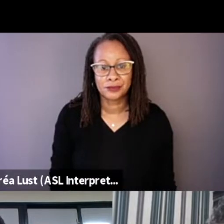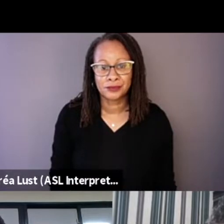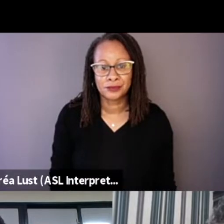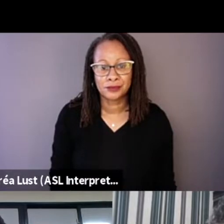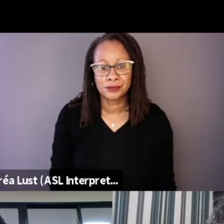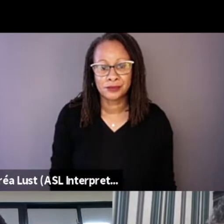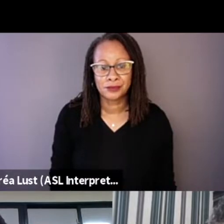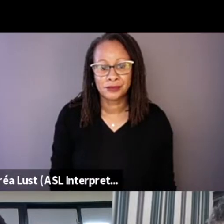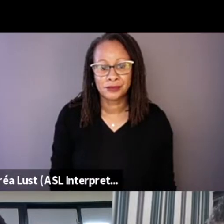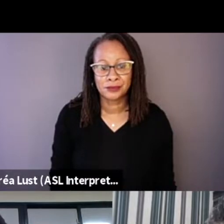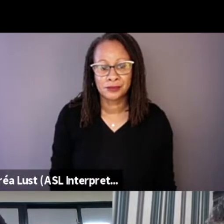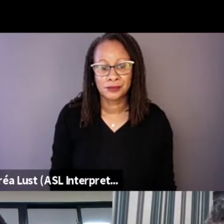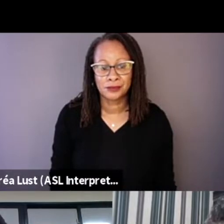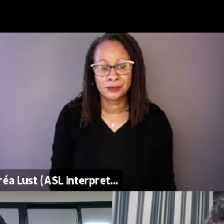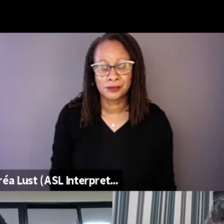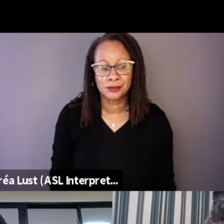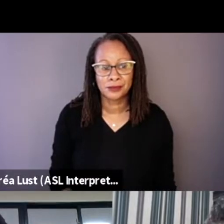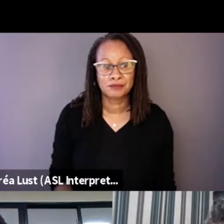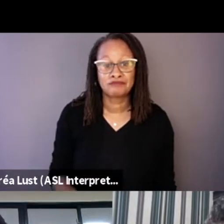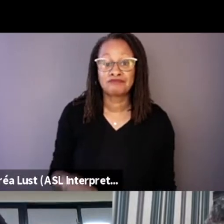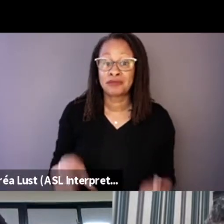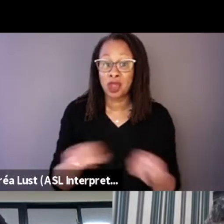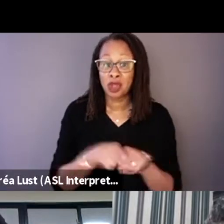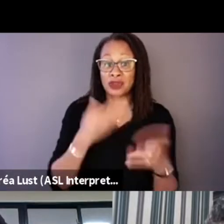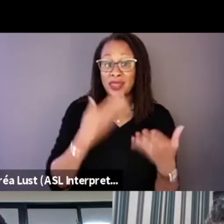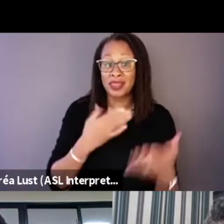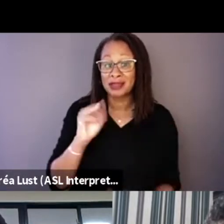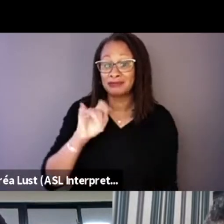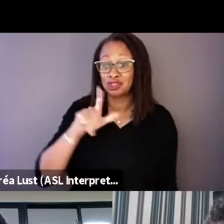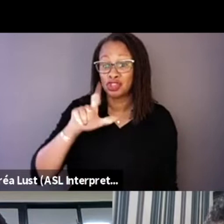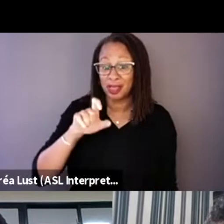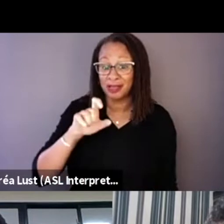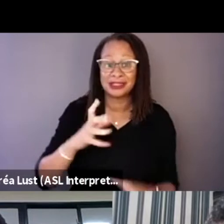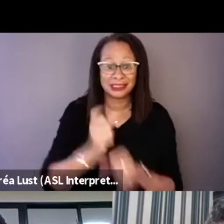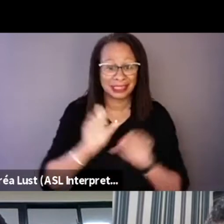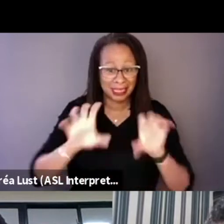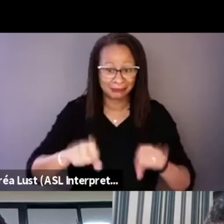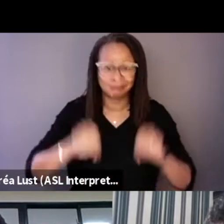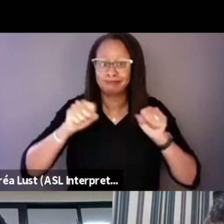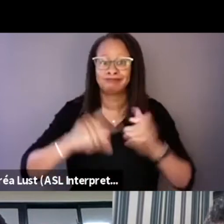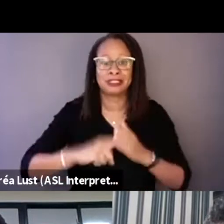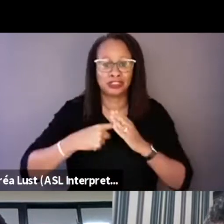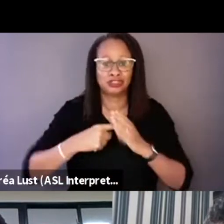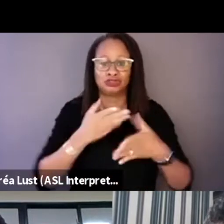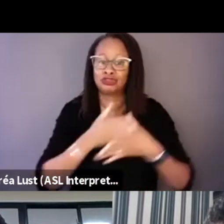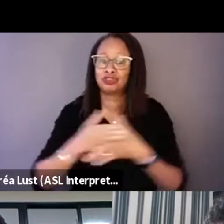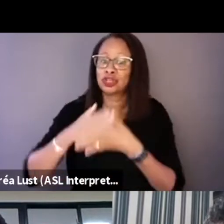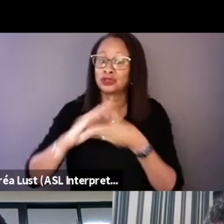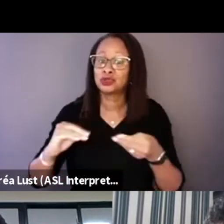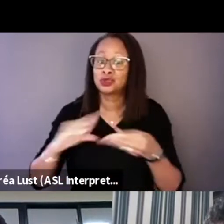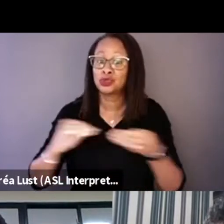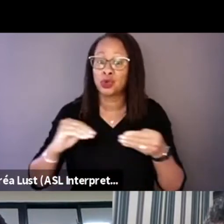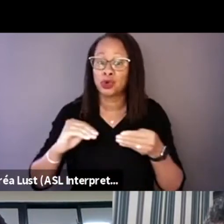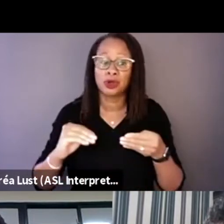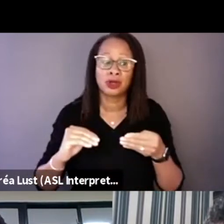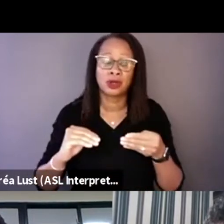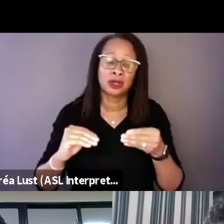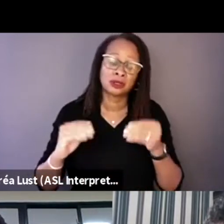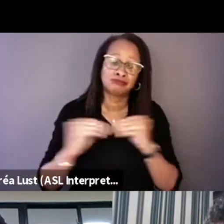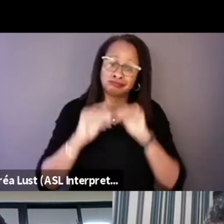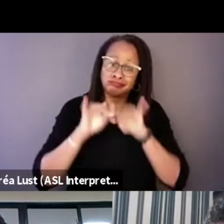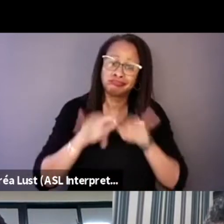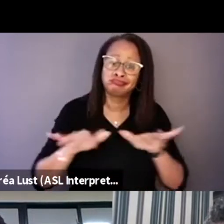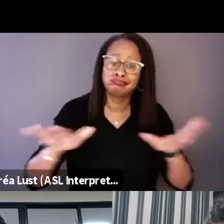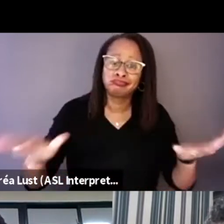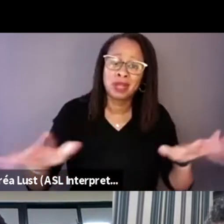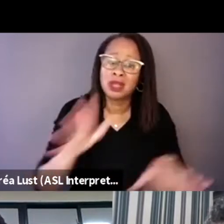cámara. So I also thank Michèle for taking the initiative and for sharing this story more, talking about